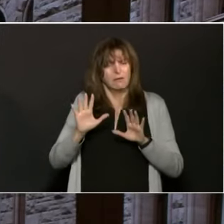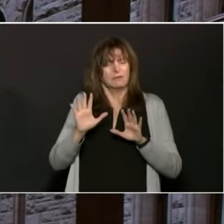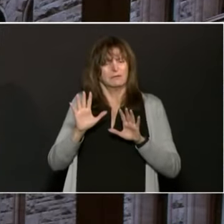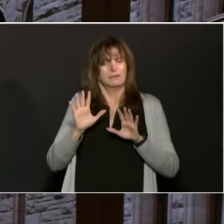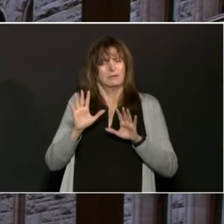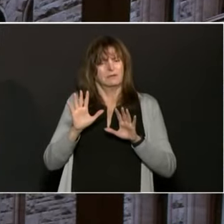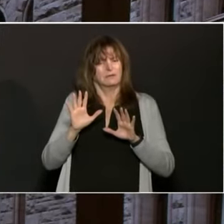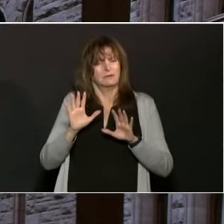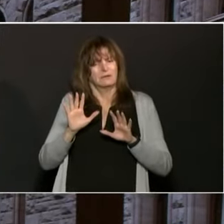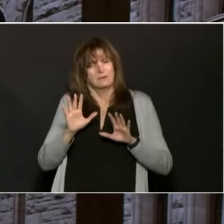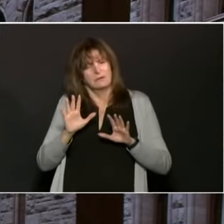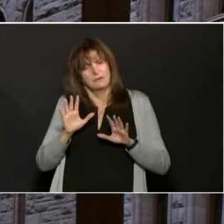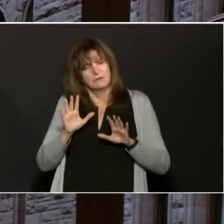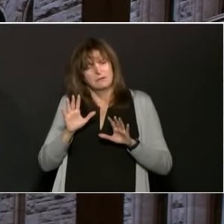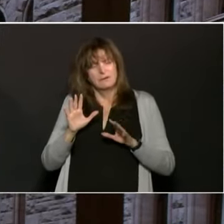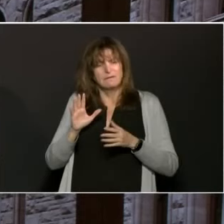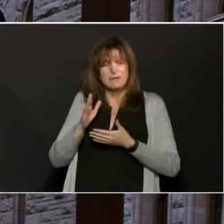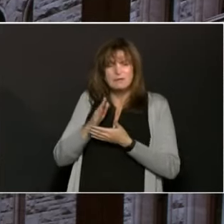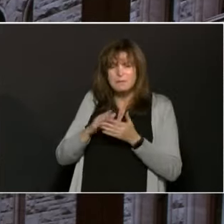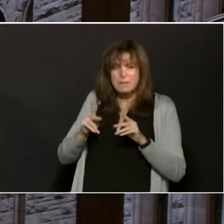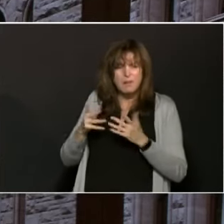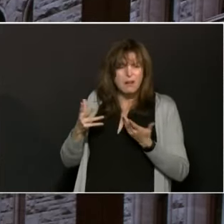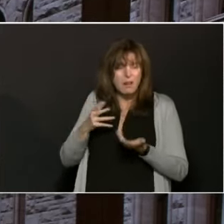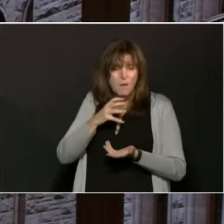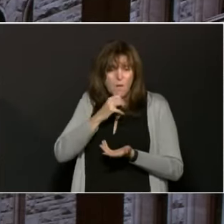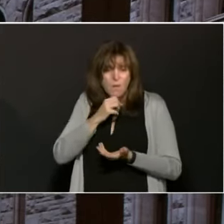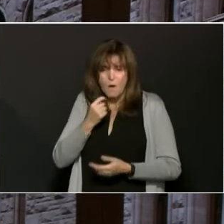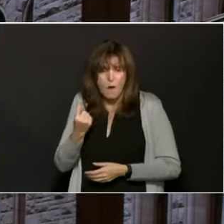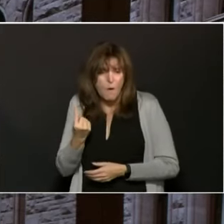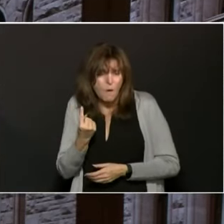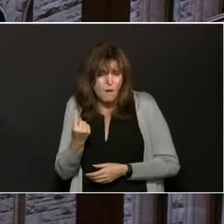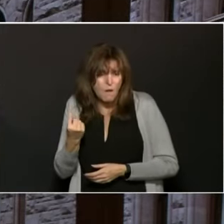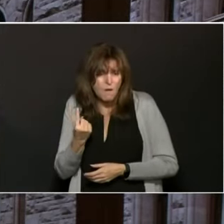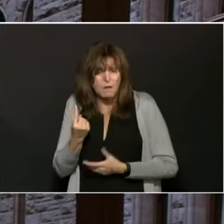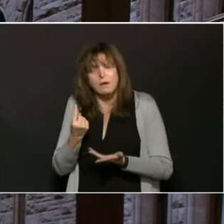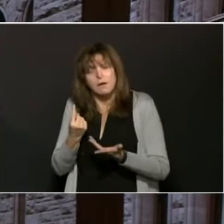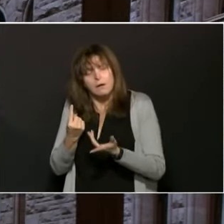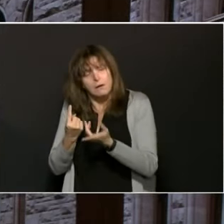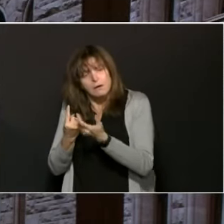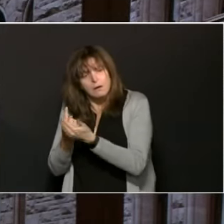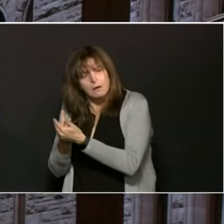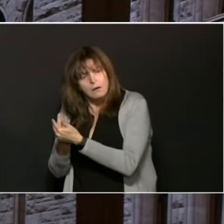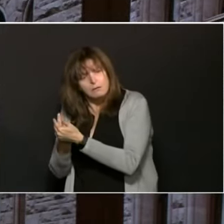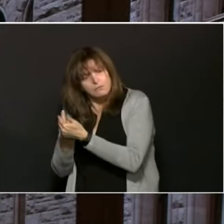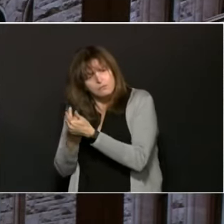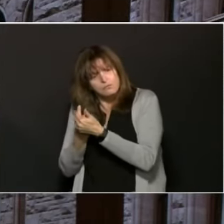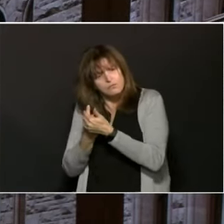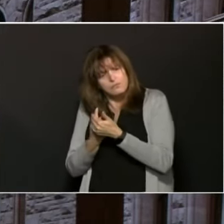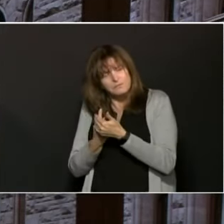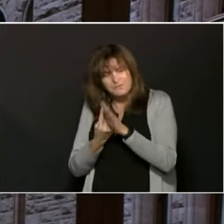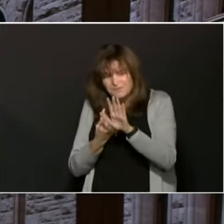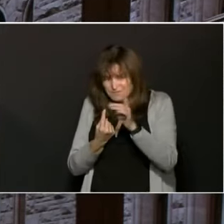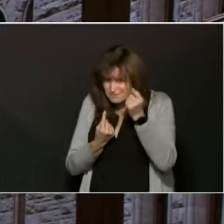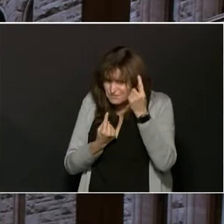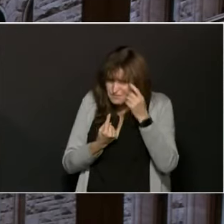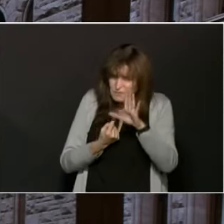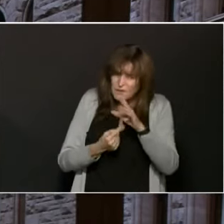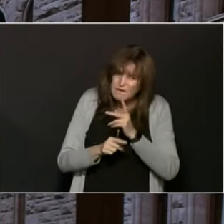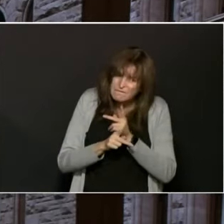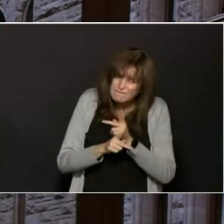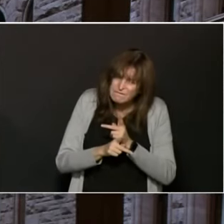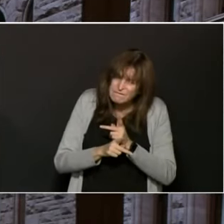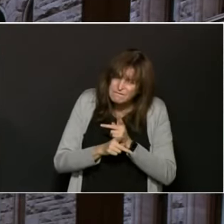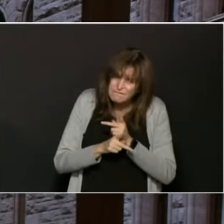in, elderly people who need some support and help with proper precautions, and that can be done. And so we're asking for